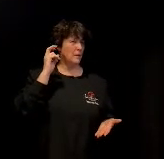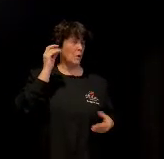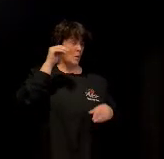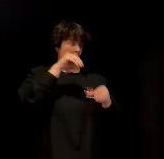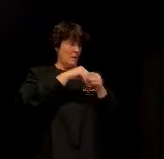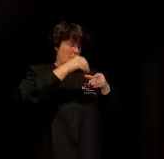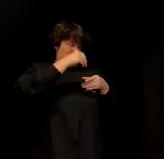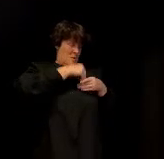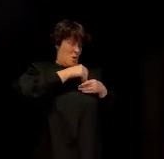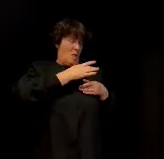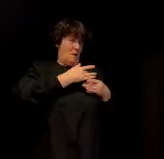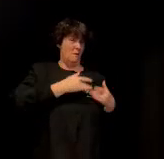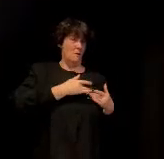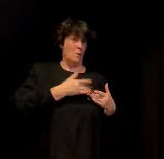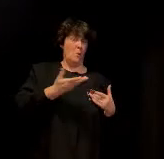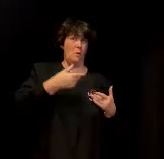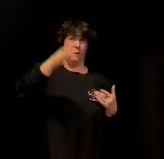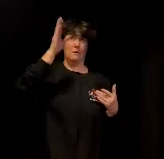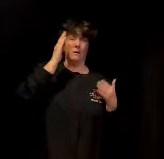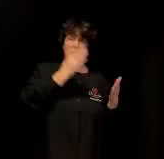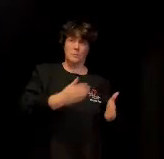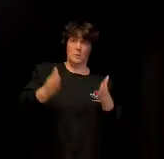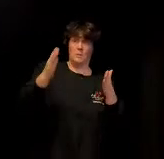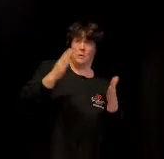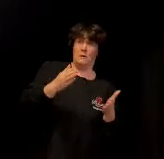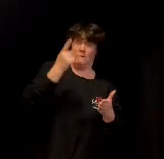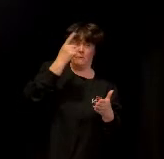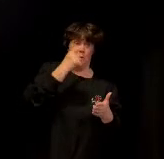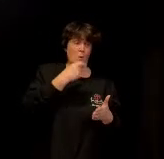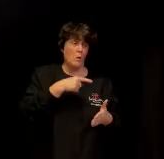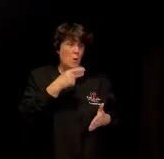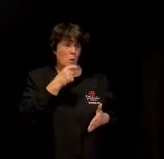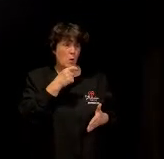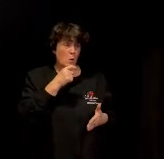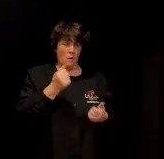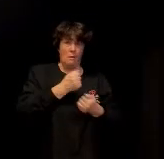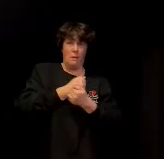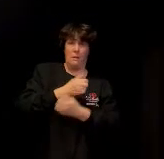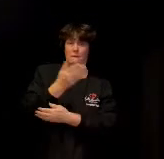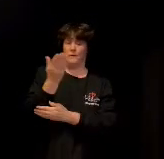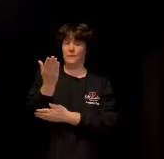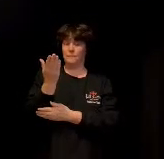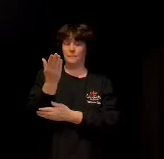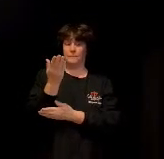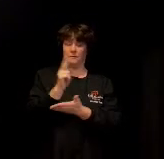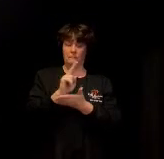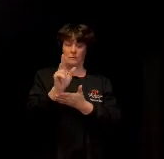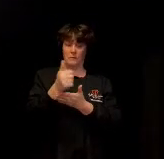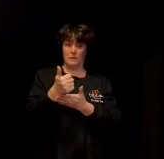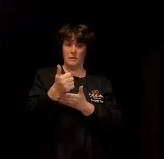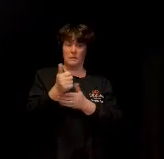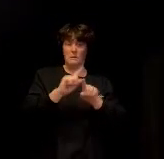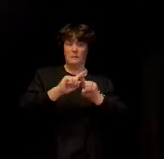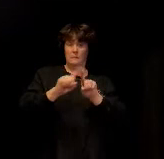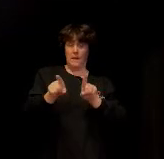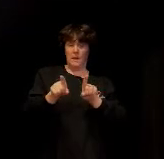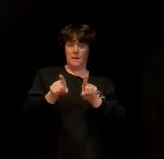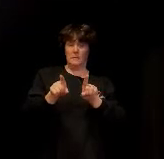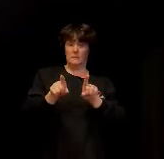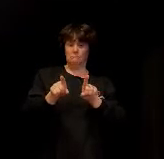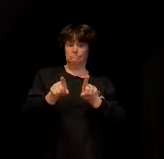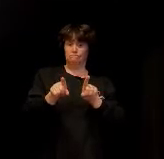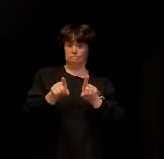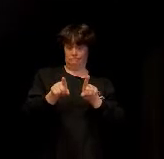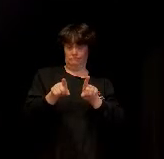the heart of man the things which God has prepared for those who love Him. Verse 10, but. Aren't you glad for the